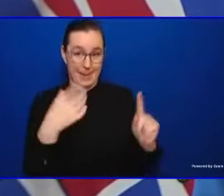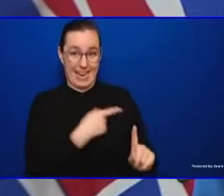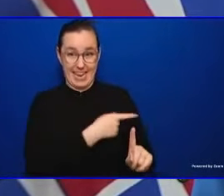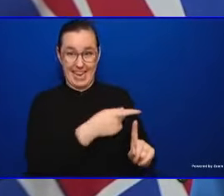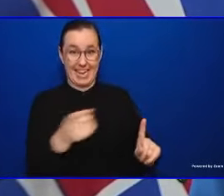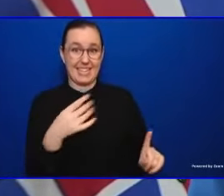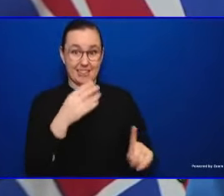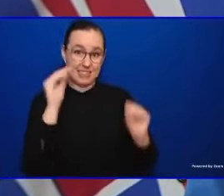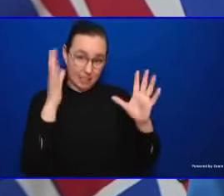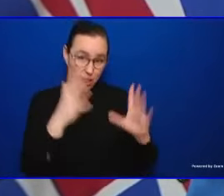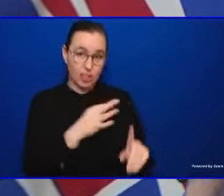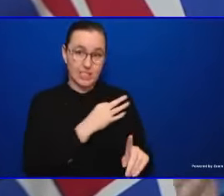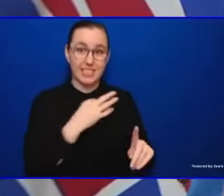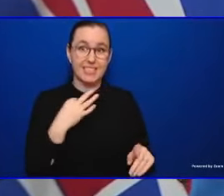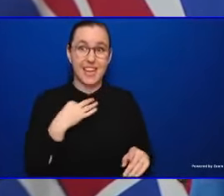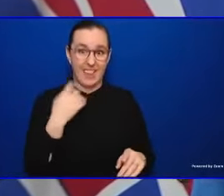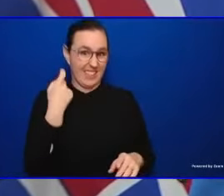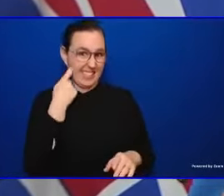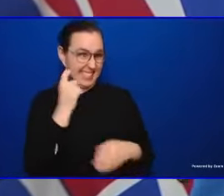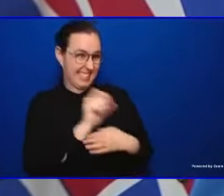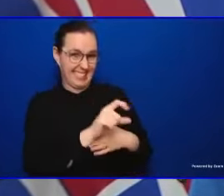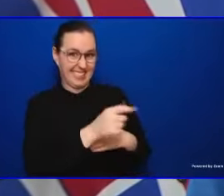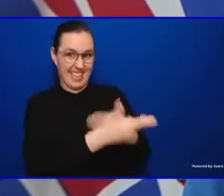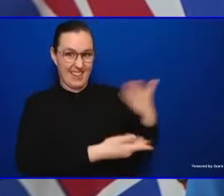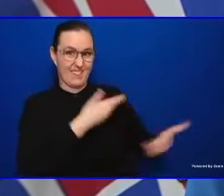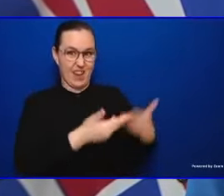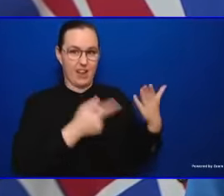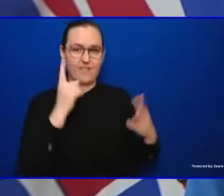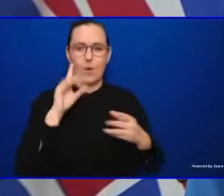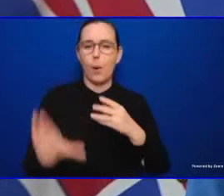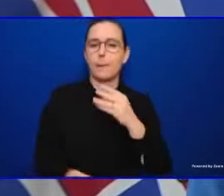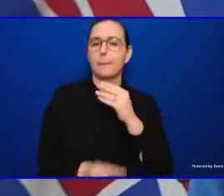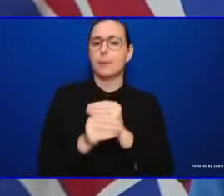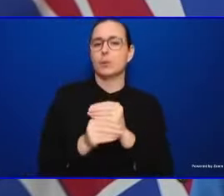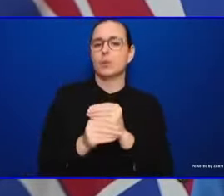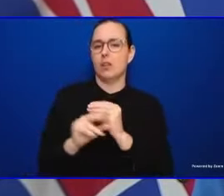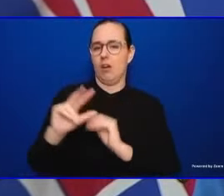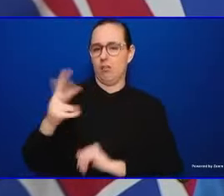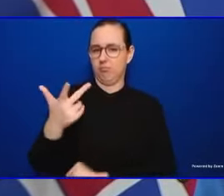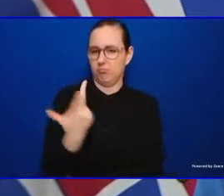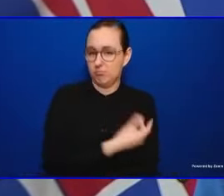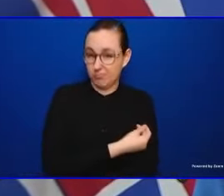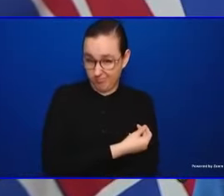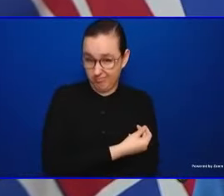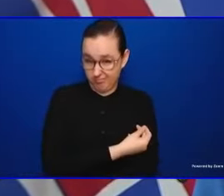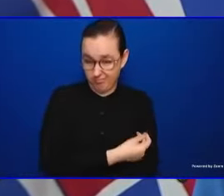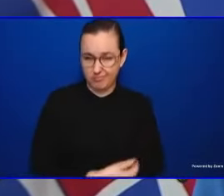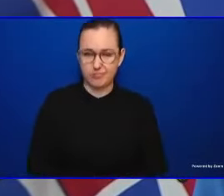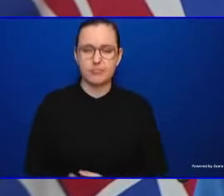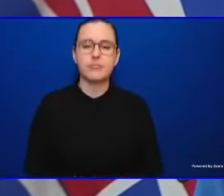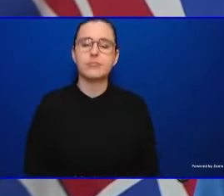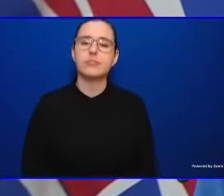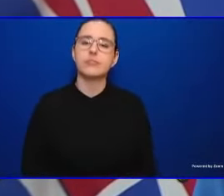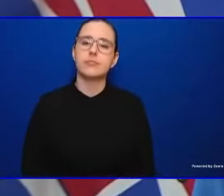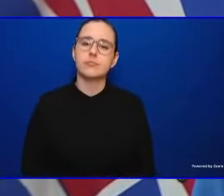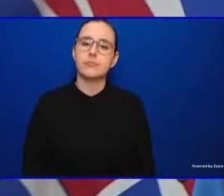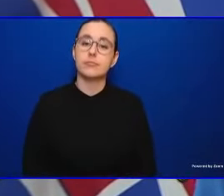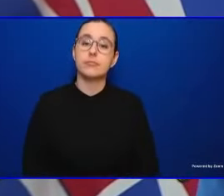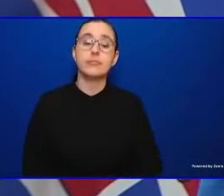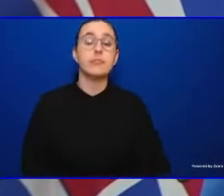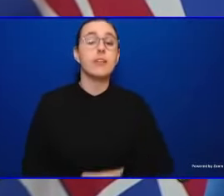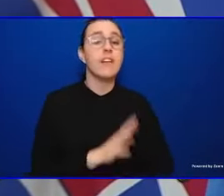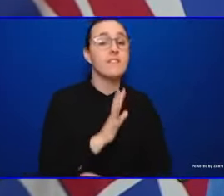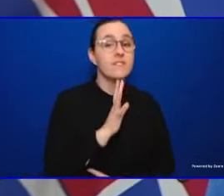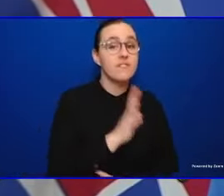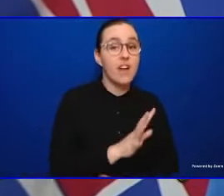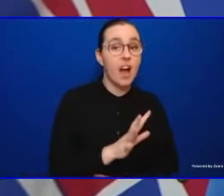book their booster. And, you know, the news of vaccinations available for the 5 to 11 age group has been a